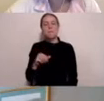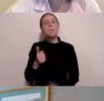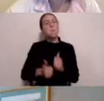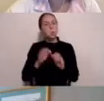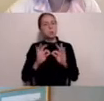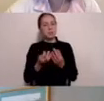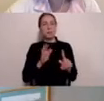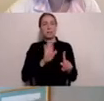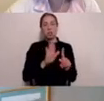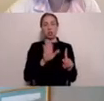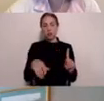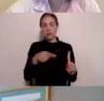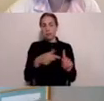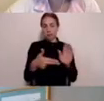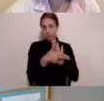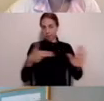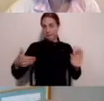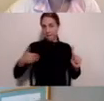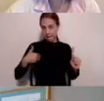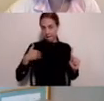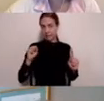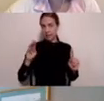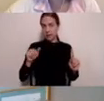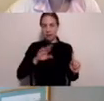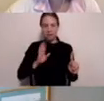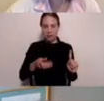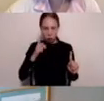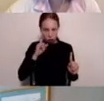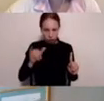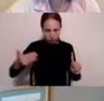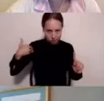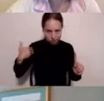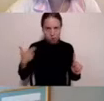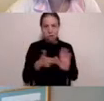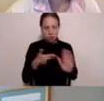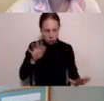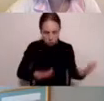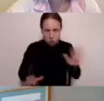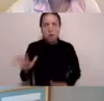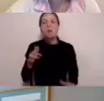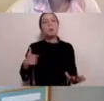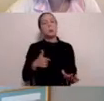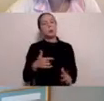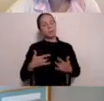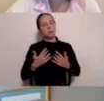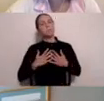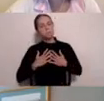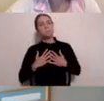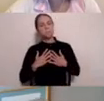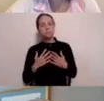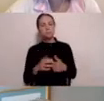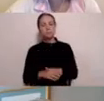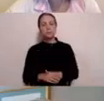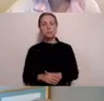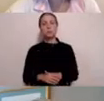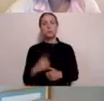is diagnosed with SMA have never heard of it before. So we feel compelled, and one of our